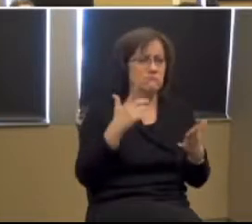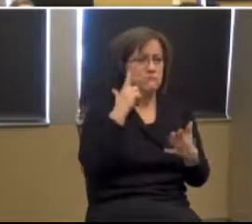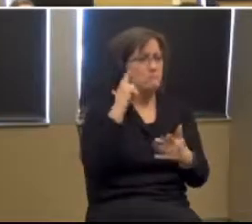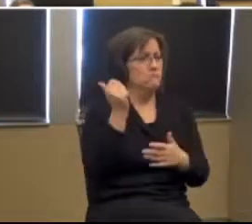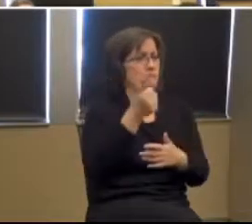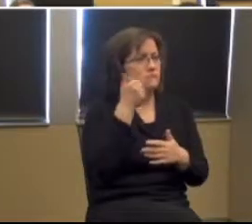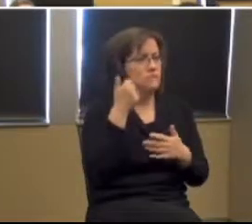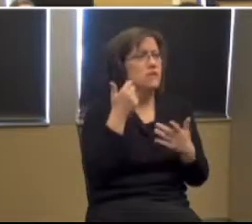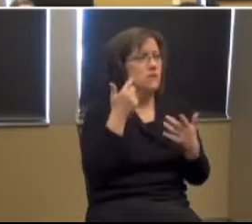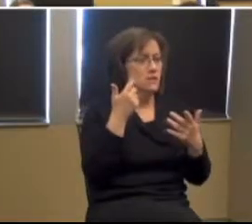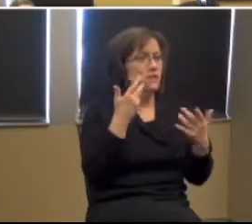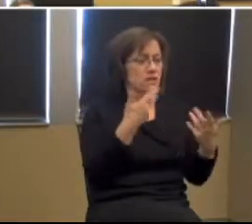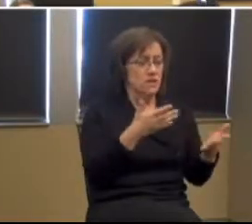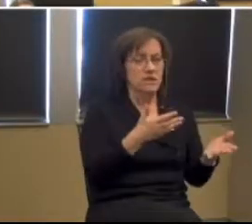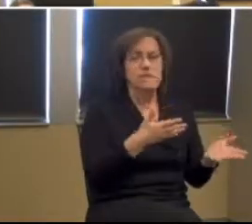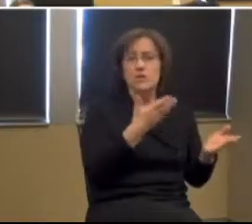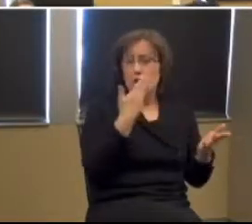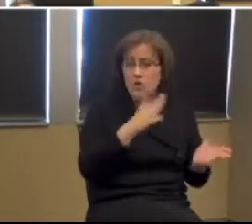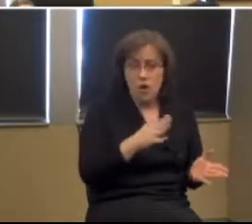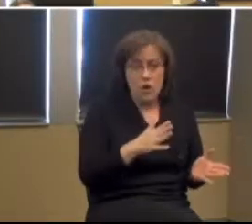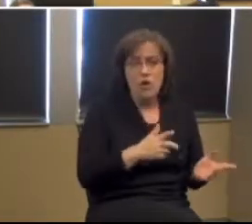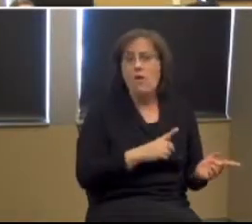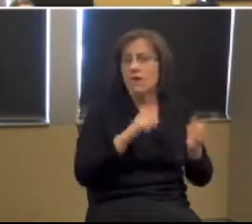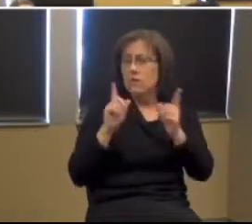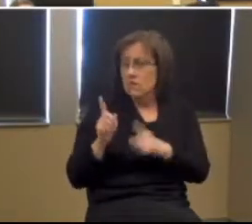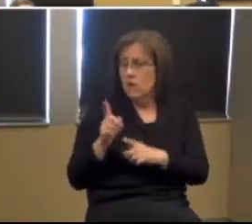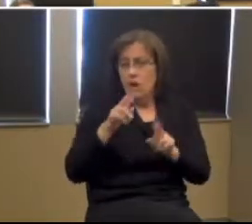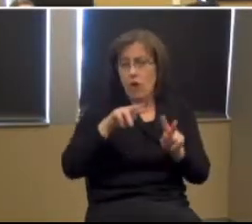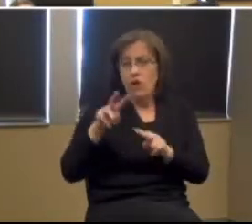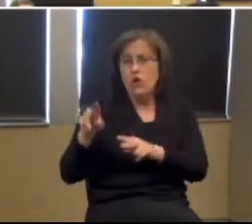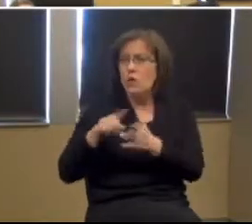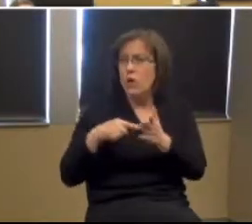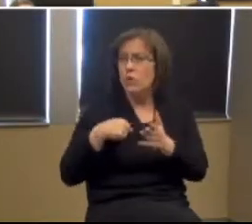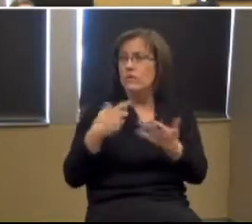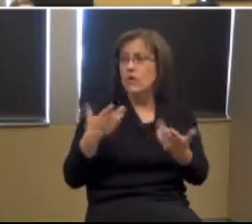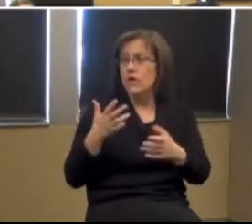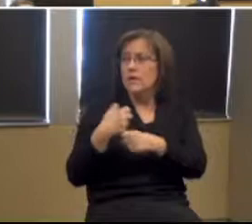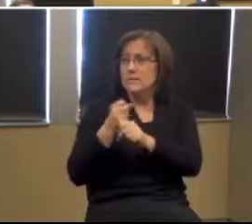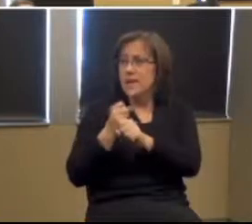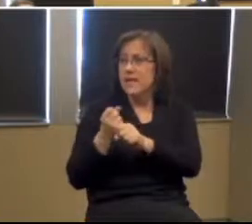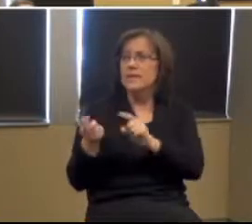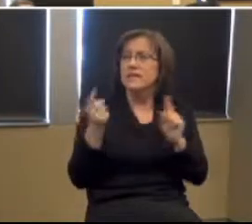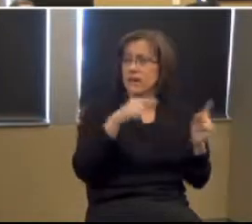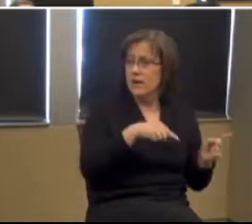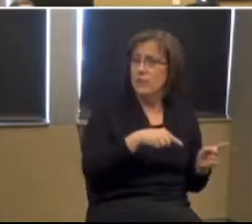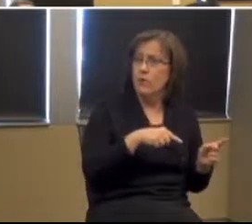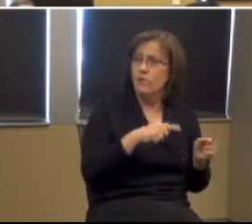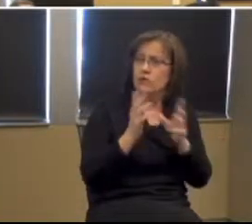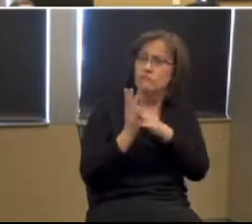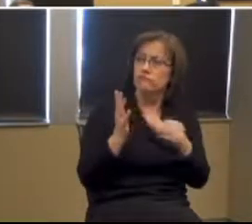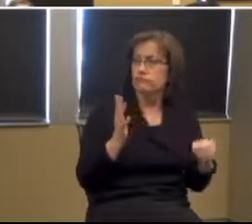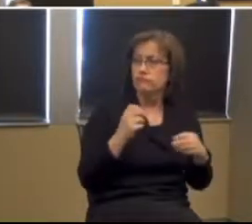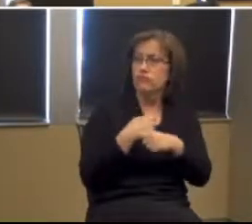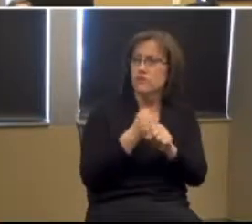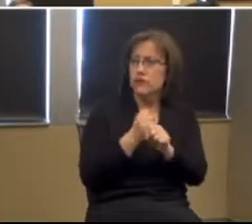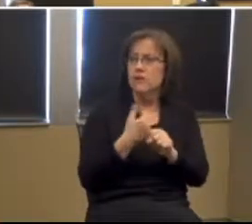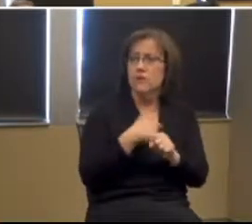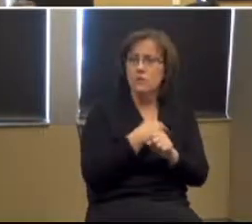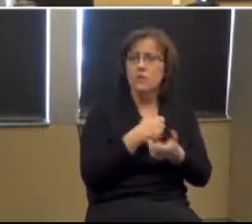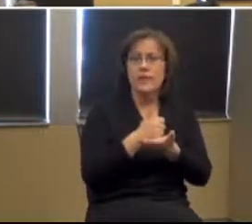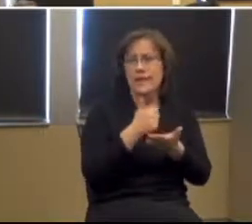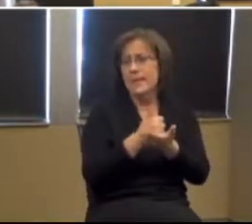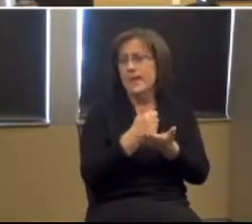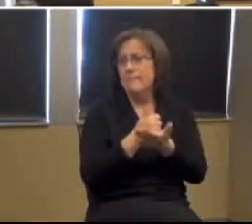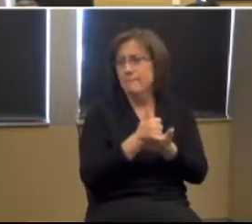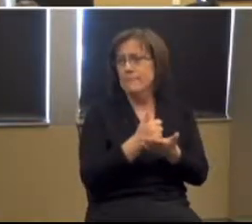go and look at some of these activities and then come over, and we're going to be here obviously to help answer questions related. We're not